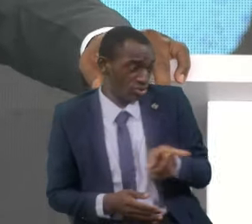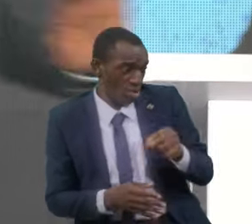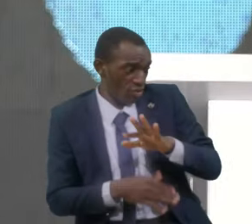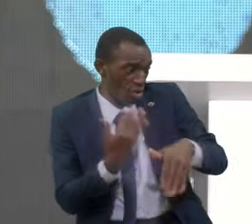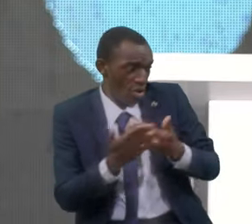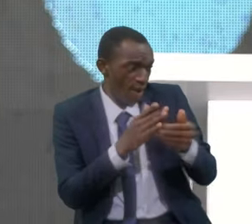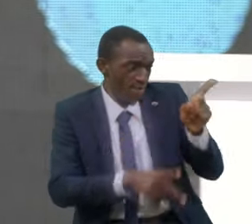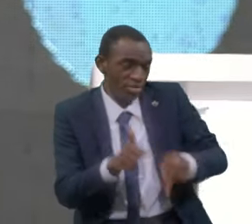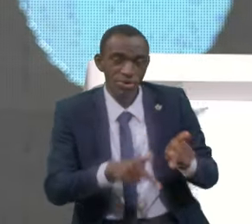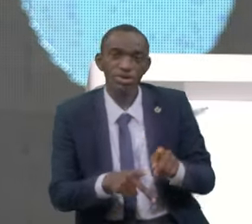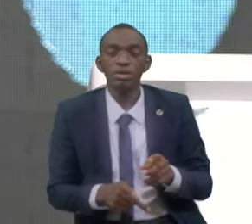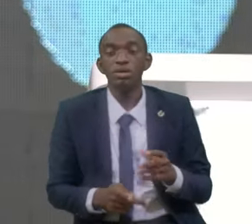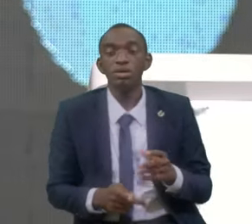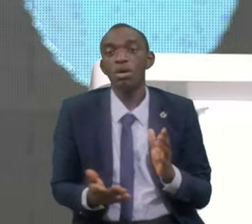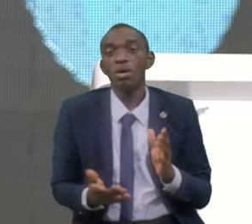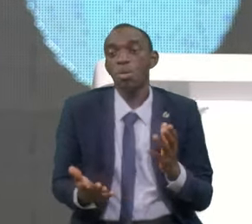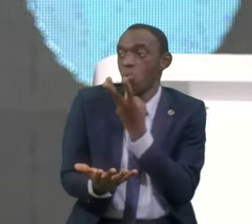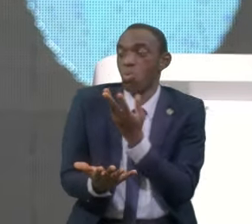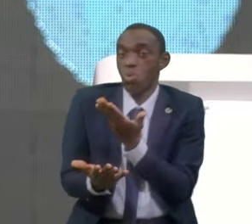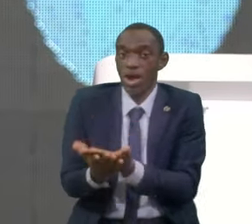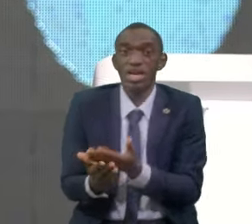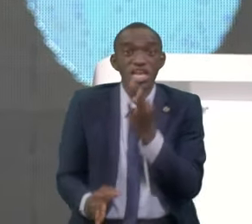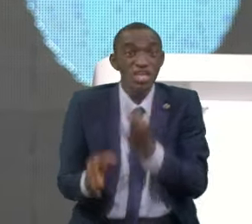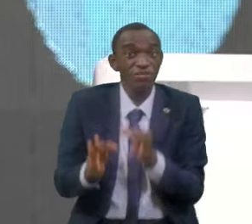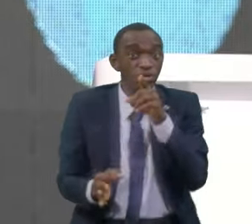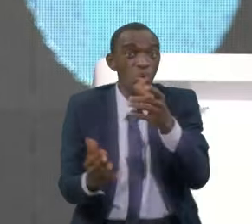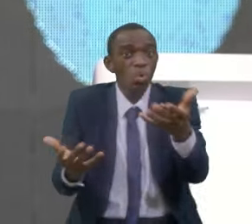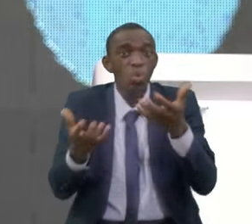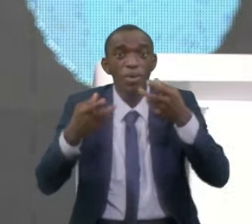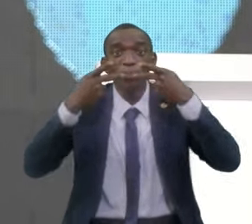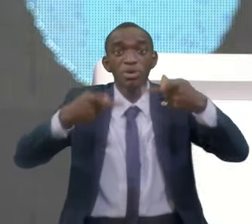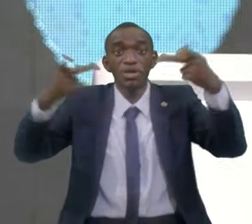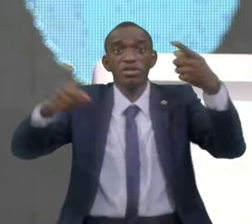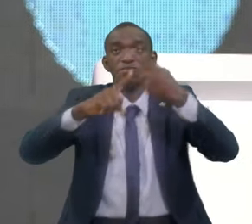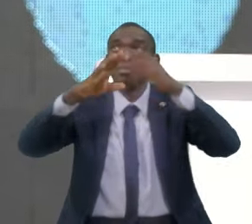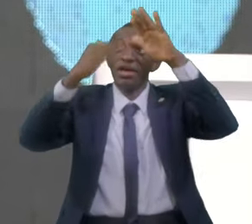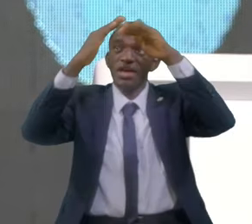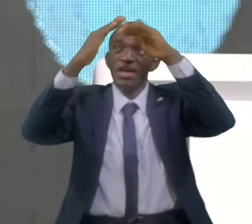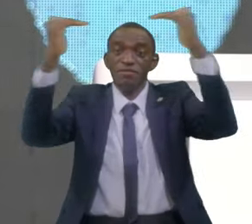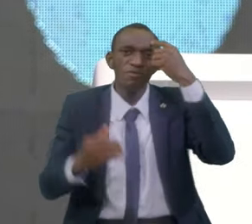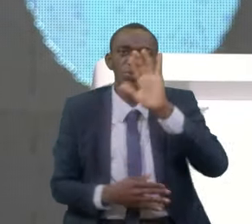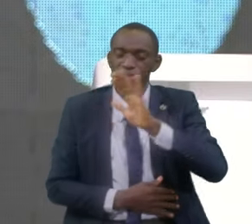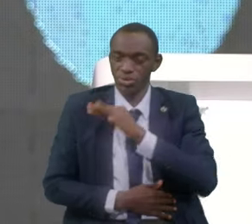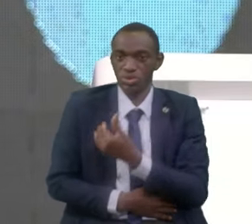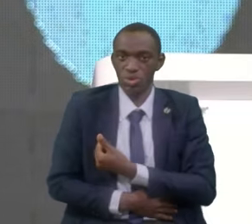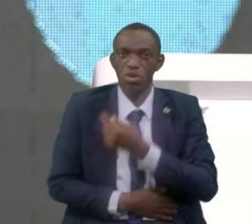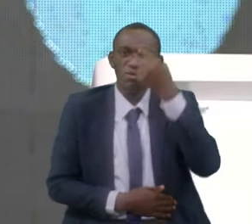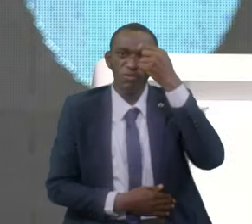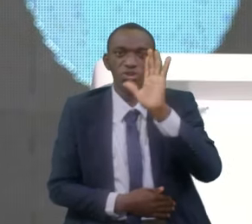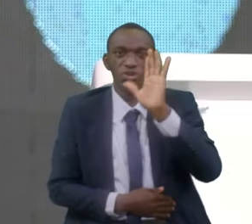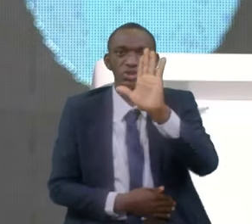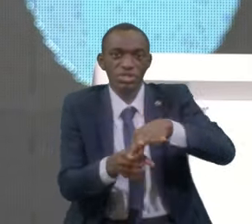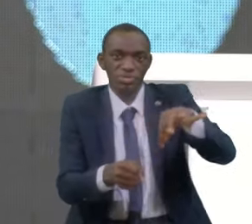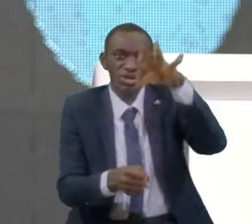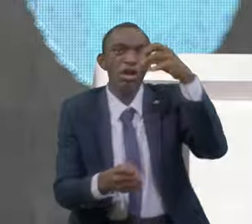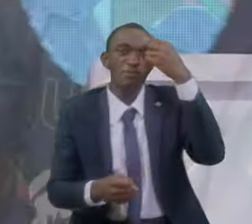well, if you want prosperity from heaven for your soul, for your spirit, for your life,